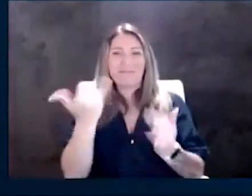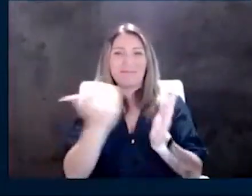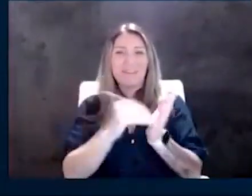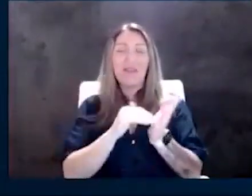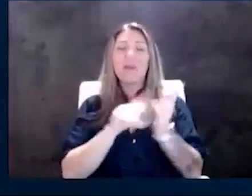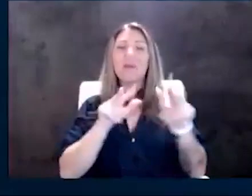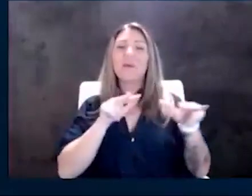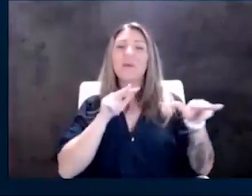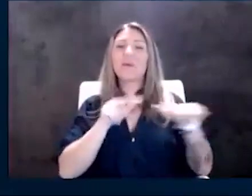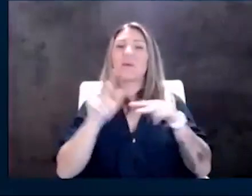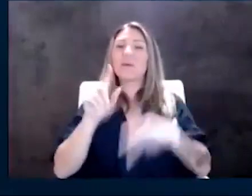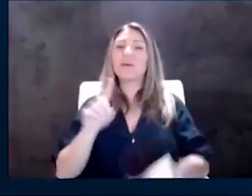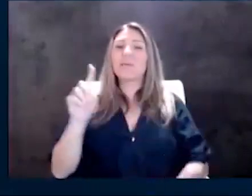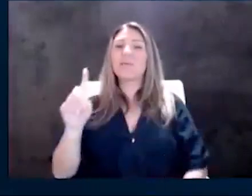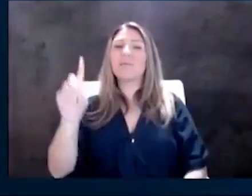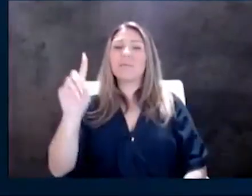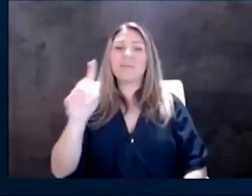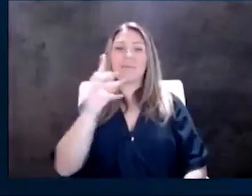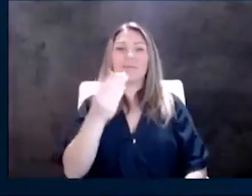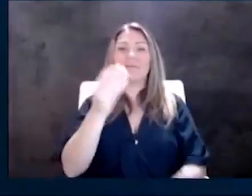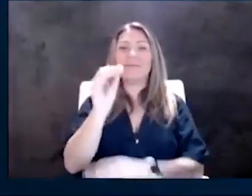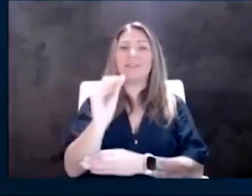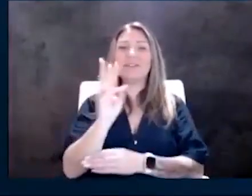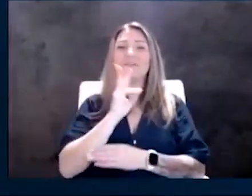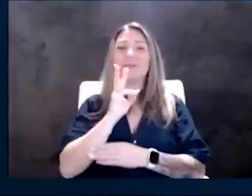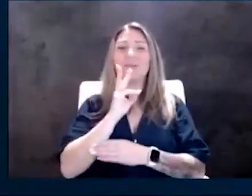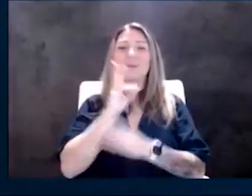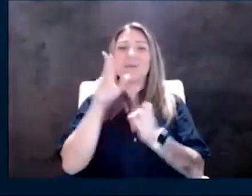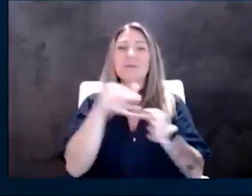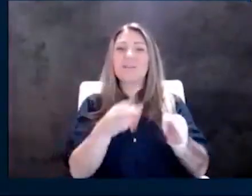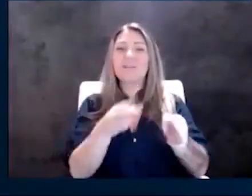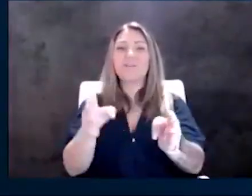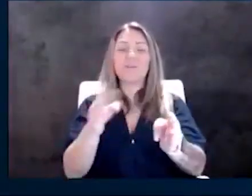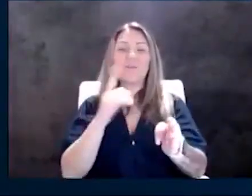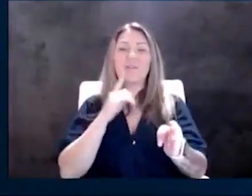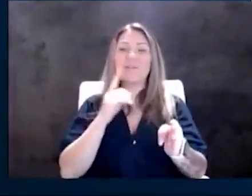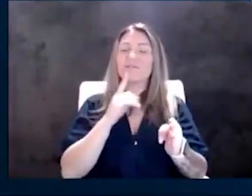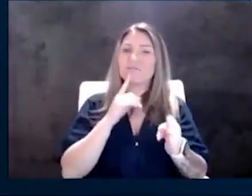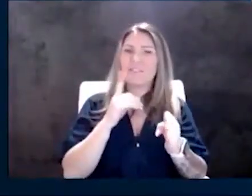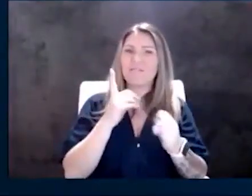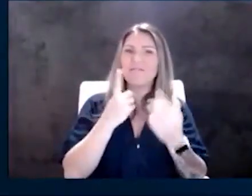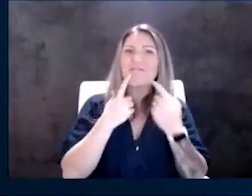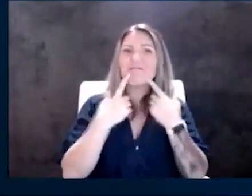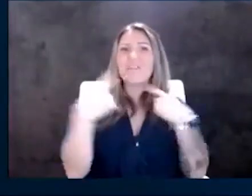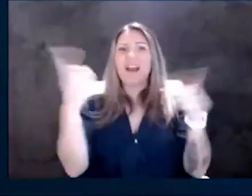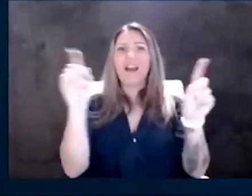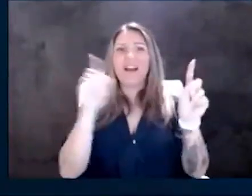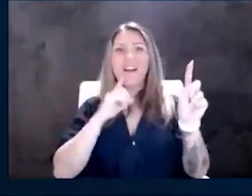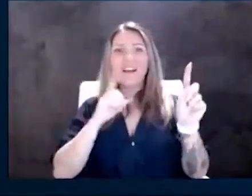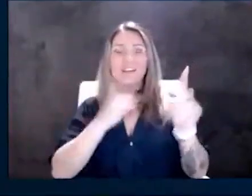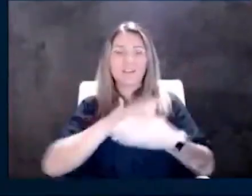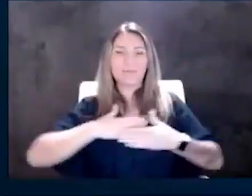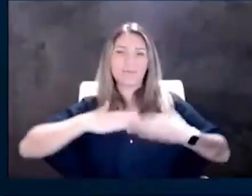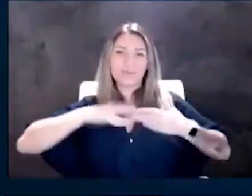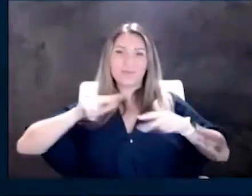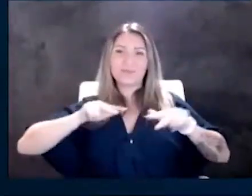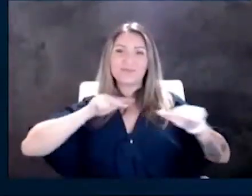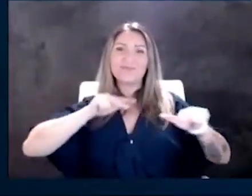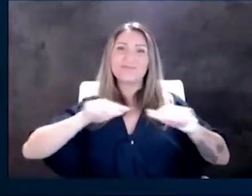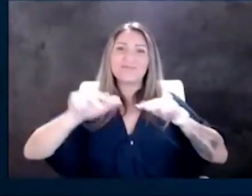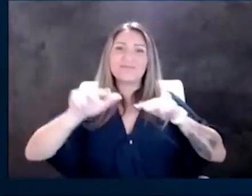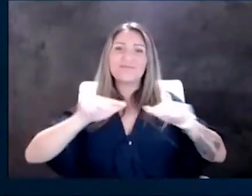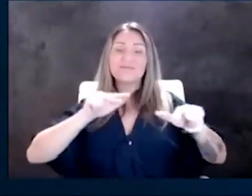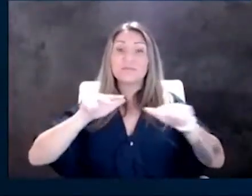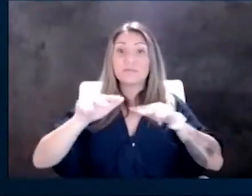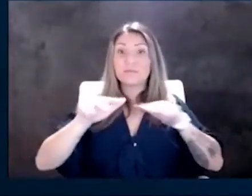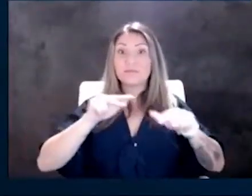River at the E.H. Young Riverfront Park. Finally, he's able to enjoy his long walks again after 6 years of